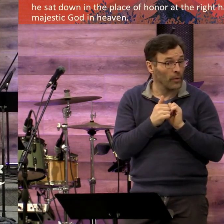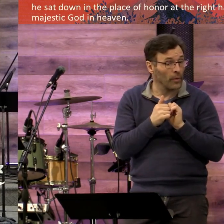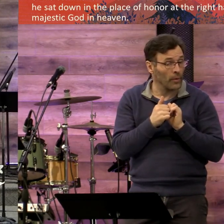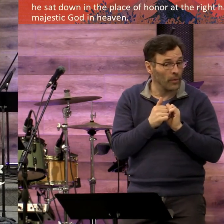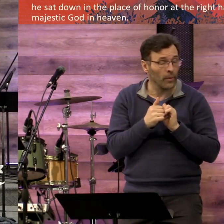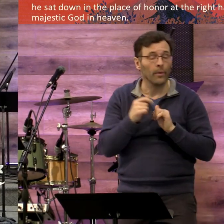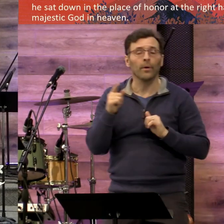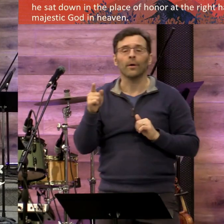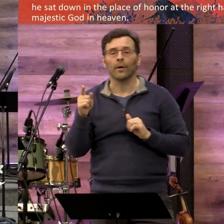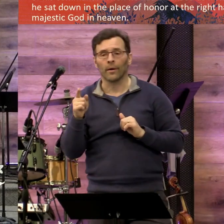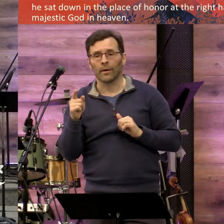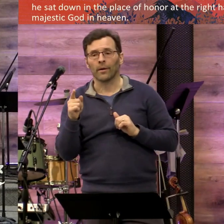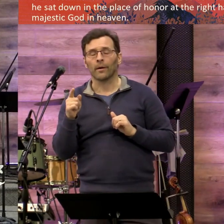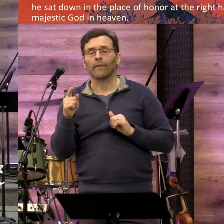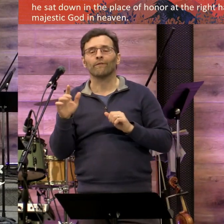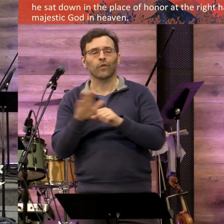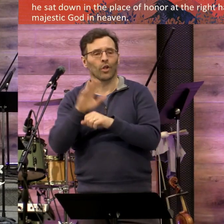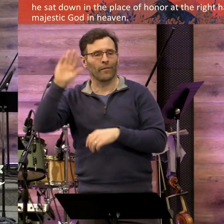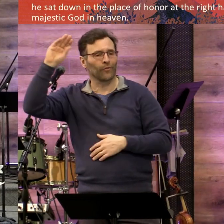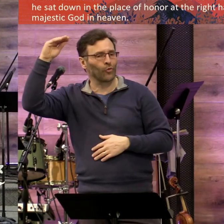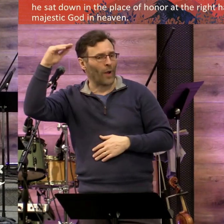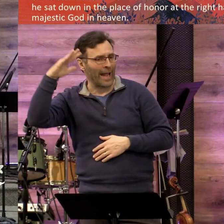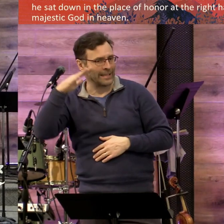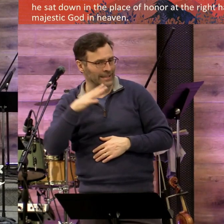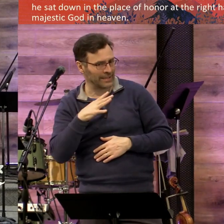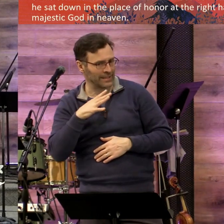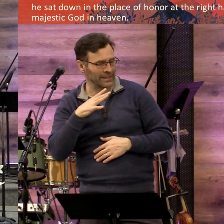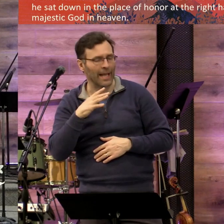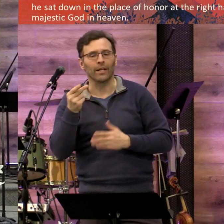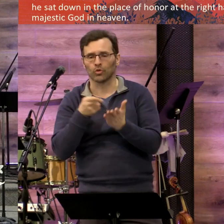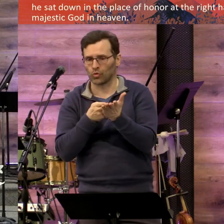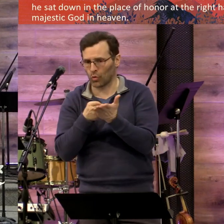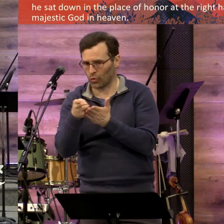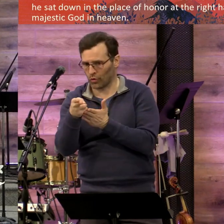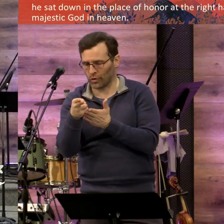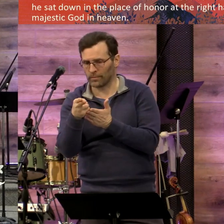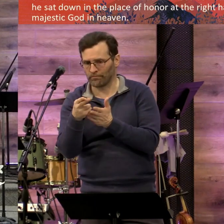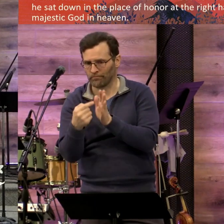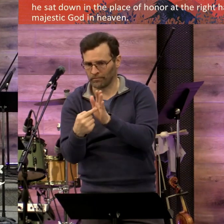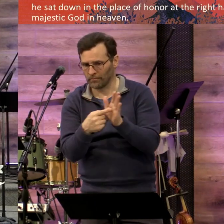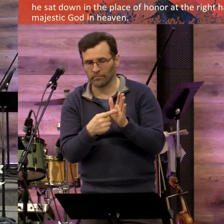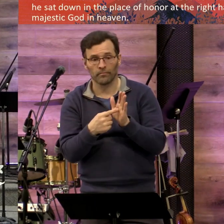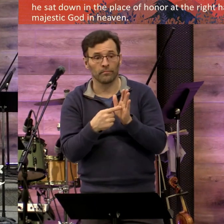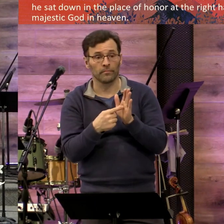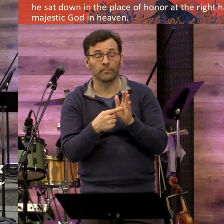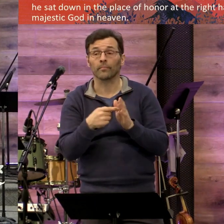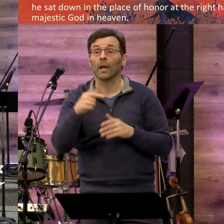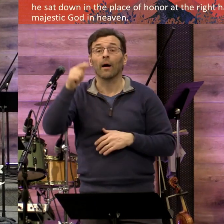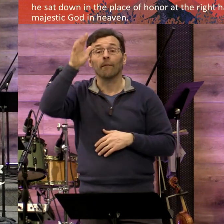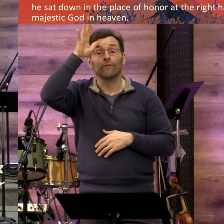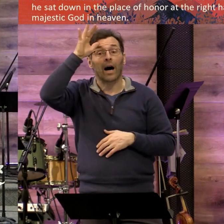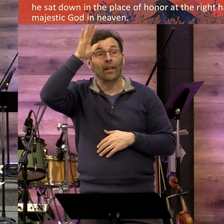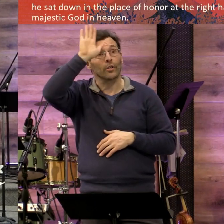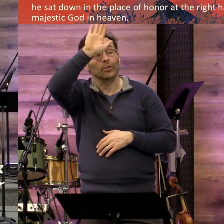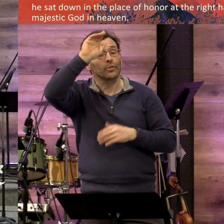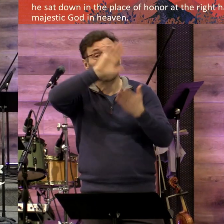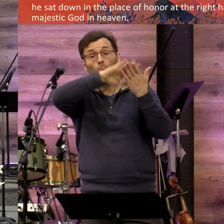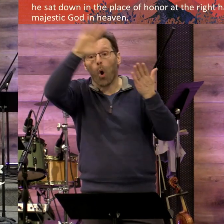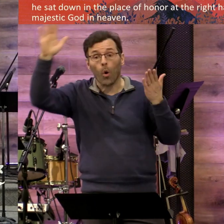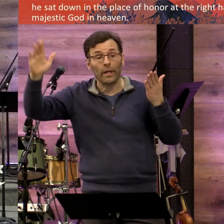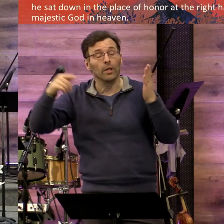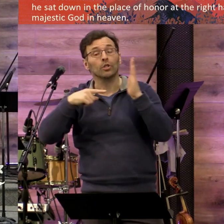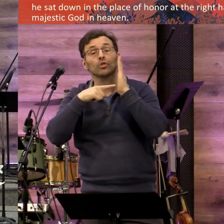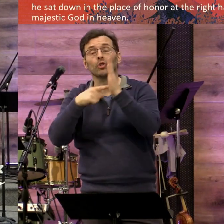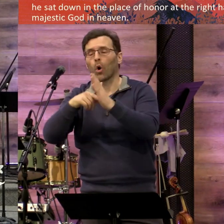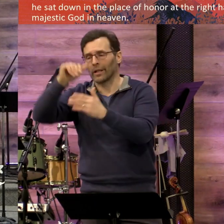By being full of both grace and truth. The Father's glory is most clearly revealed